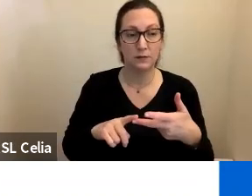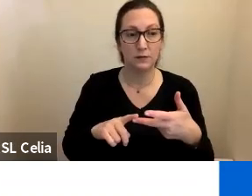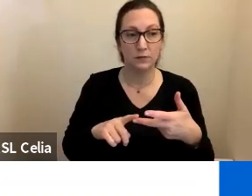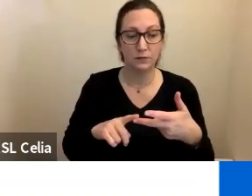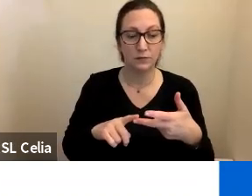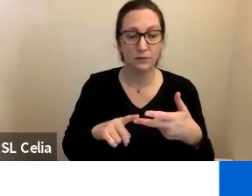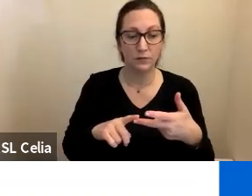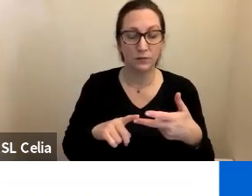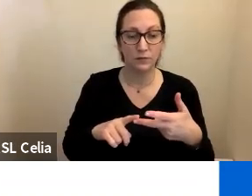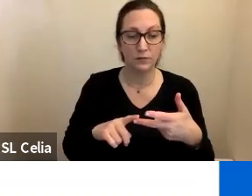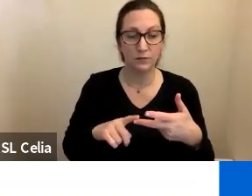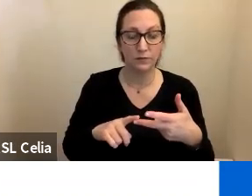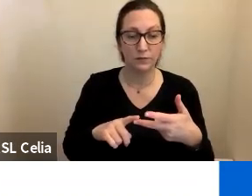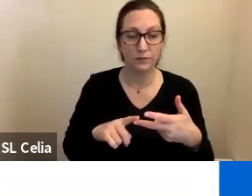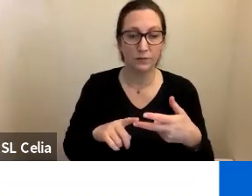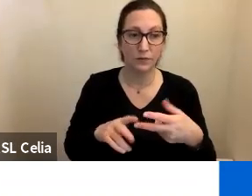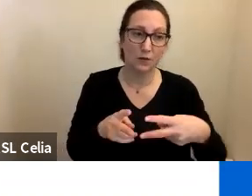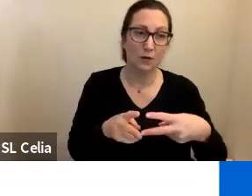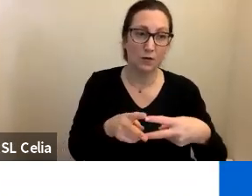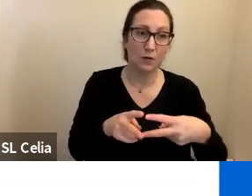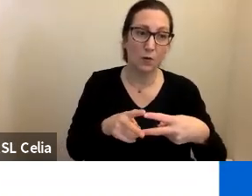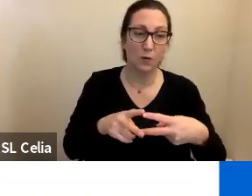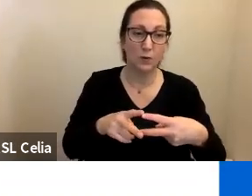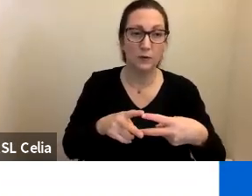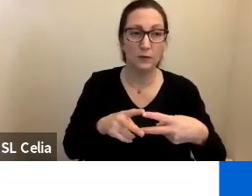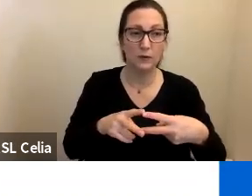And those were, conversely, you saw